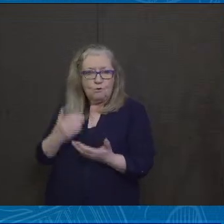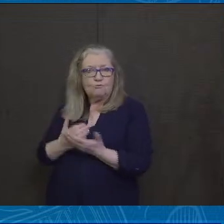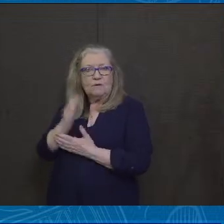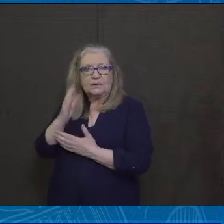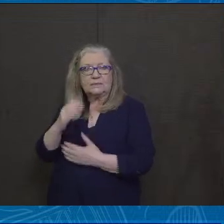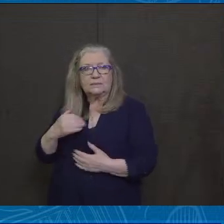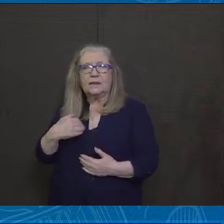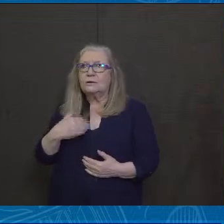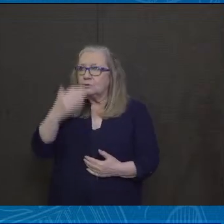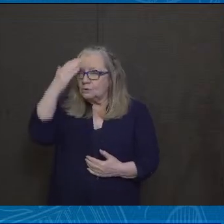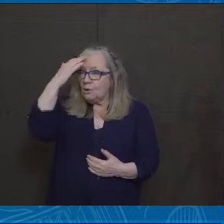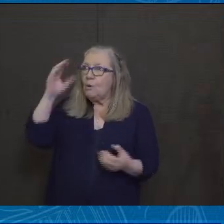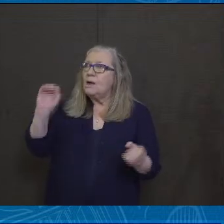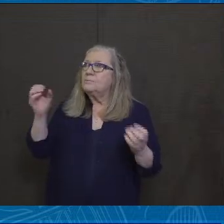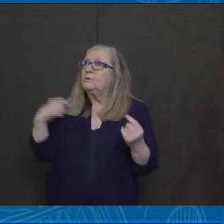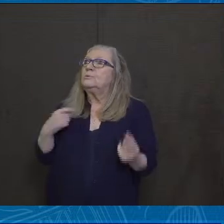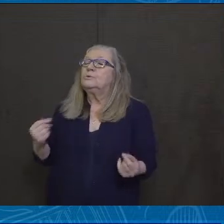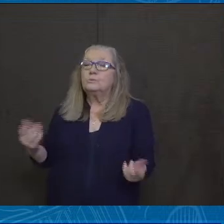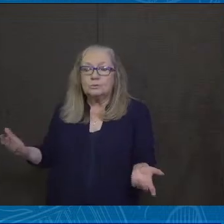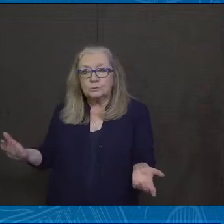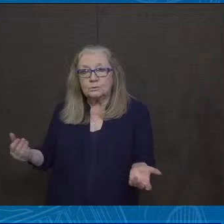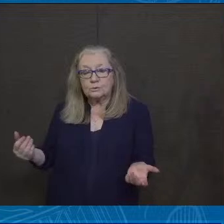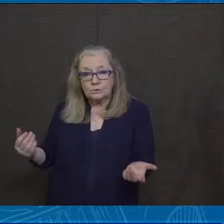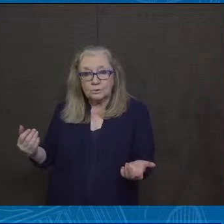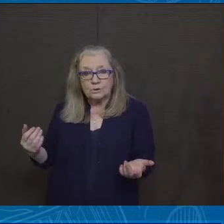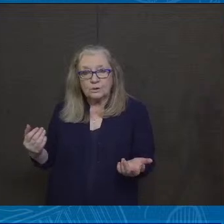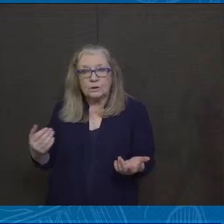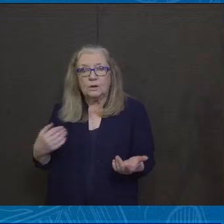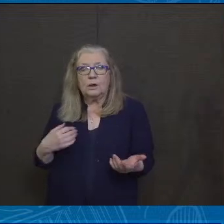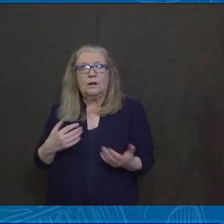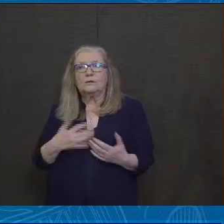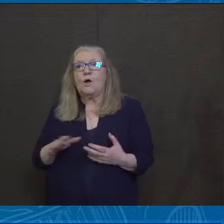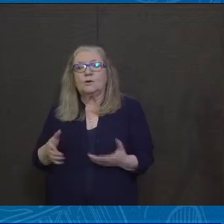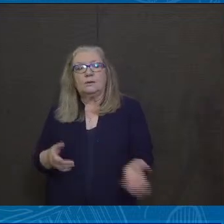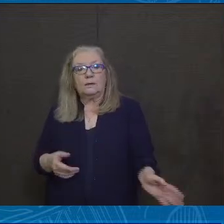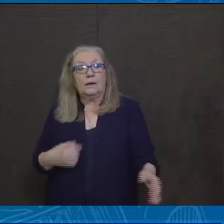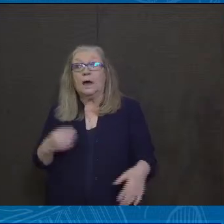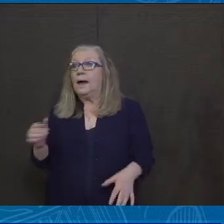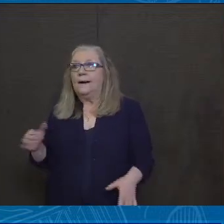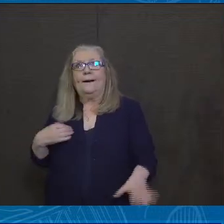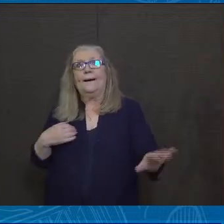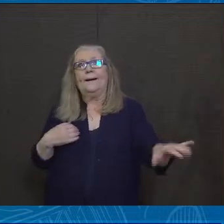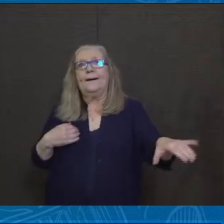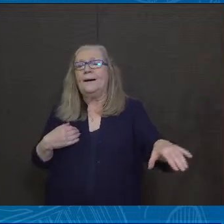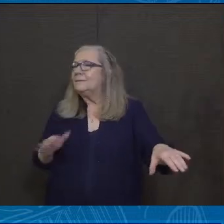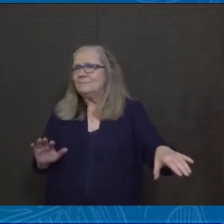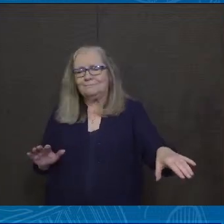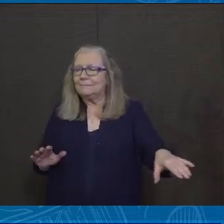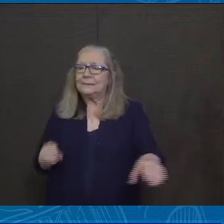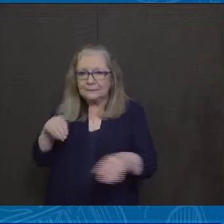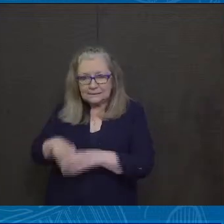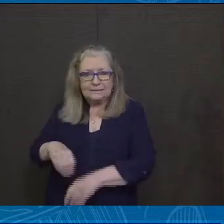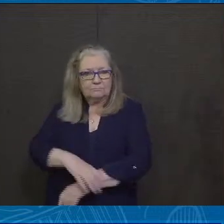meaningfully participated, not just warming the seat when you were called onto a decision-making space.